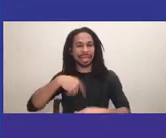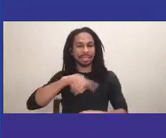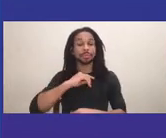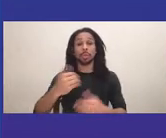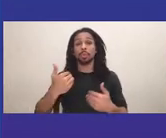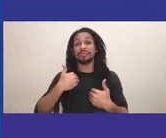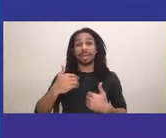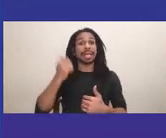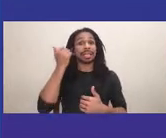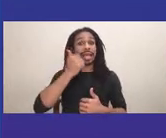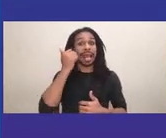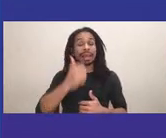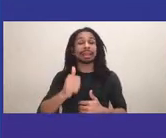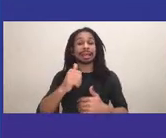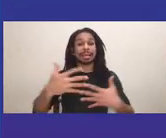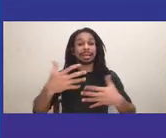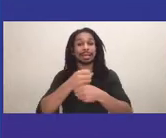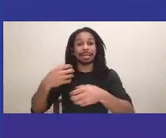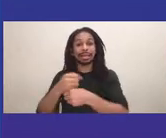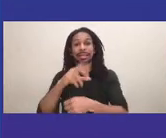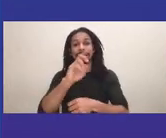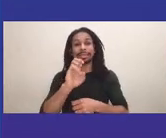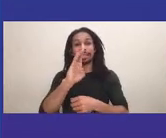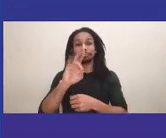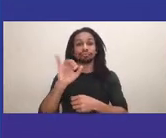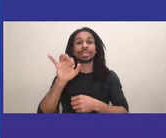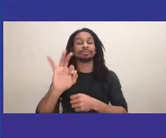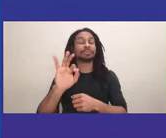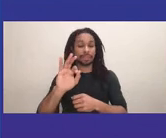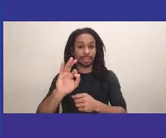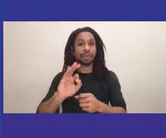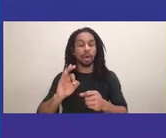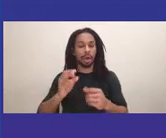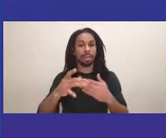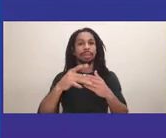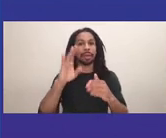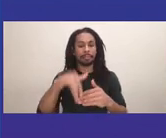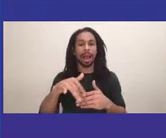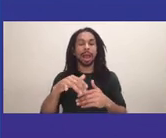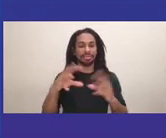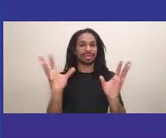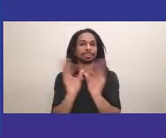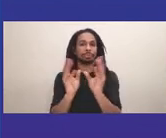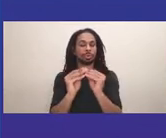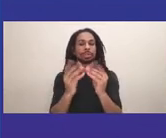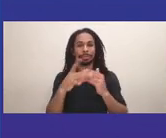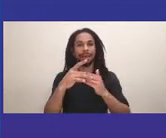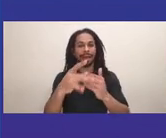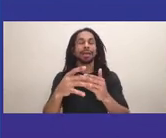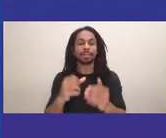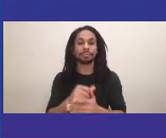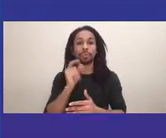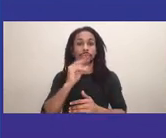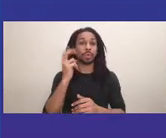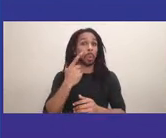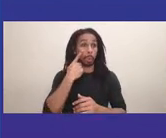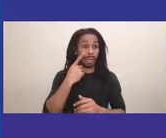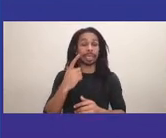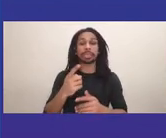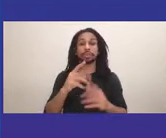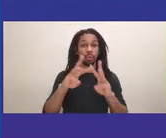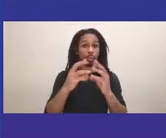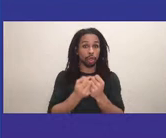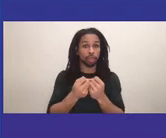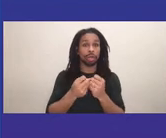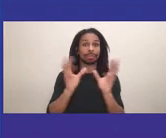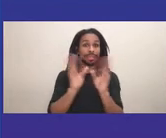are led by the symposium thematic guide curators. So, you know, you would witness the workshops or sessions during the morning and afternoon times,